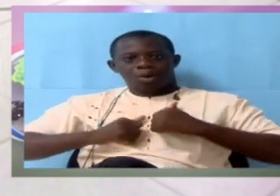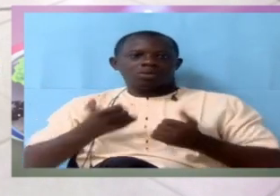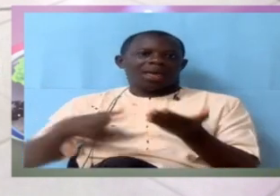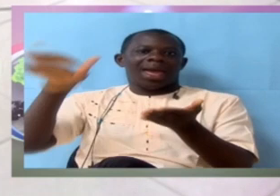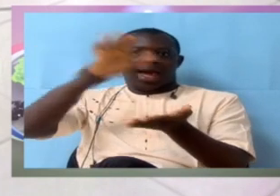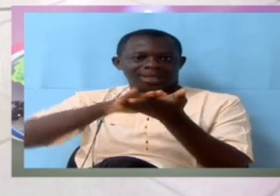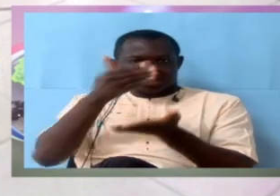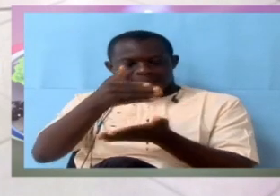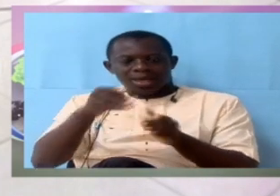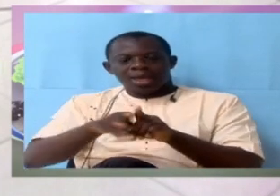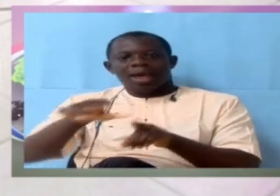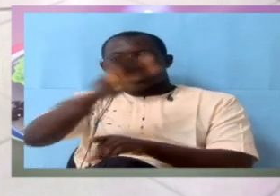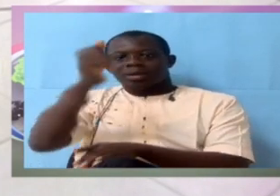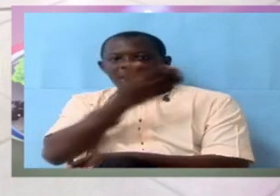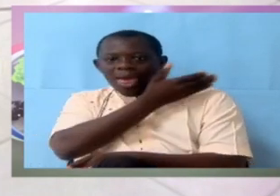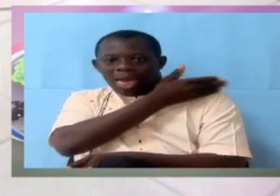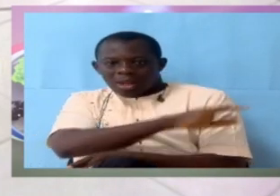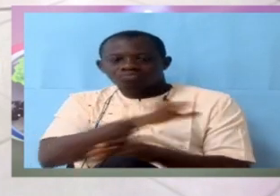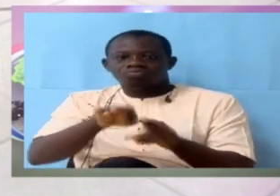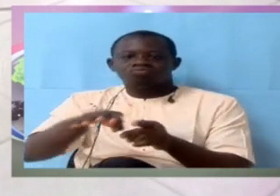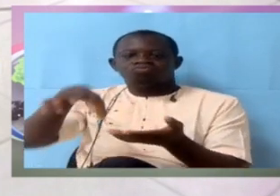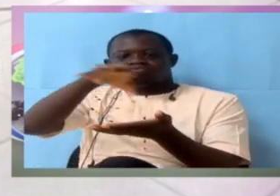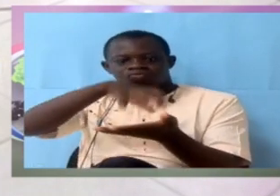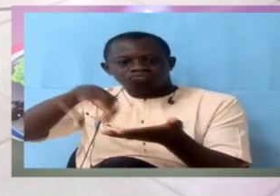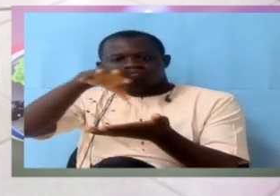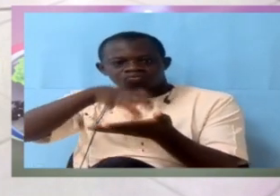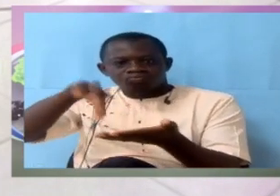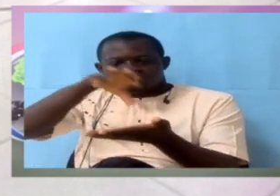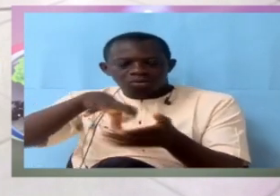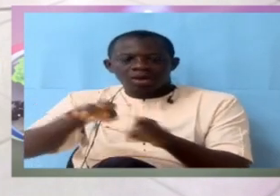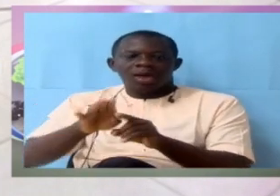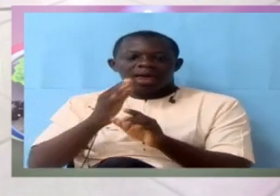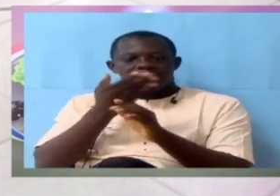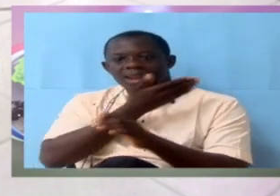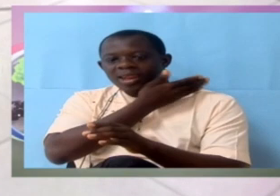And they will allow it to be mixed up there and leave it for some time.